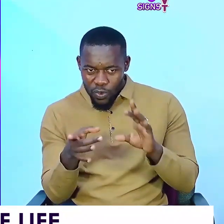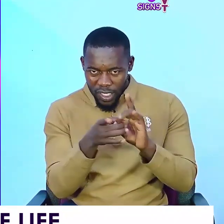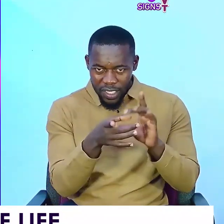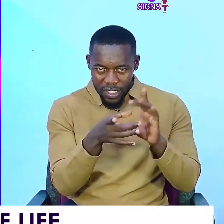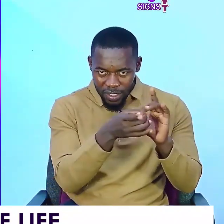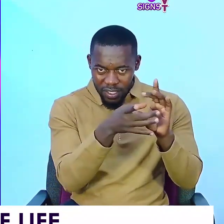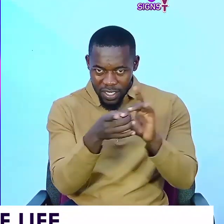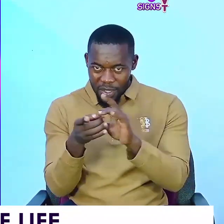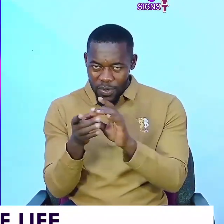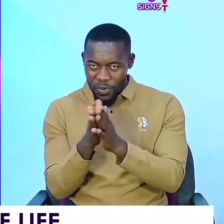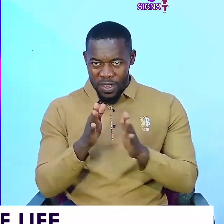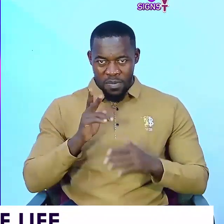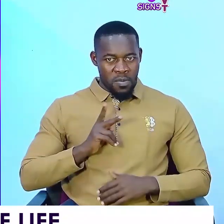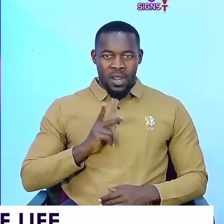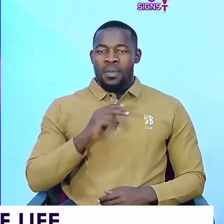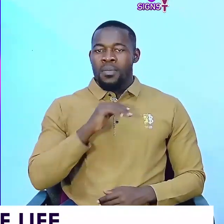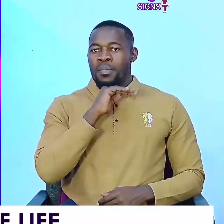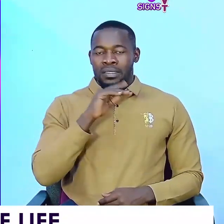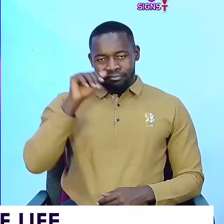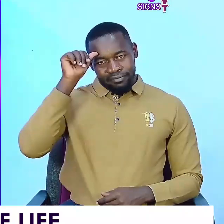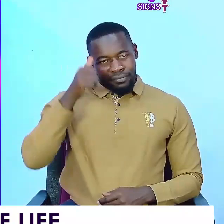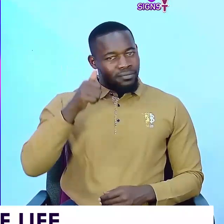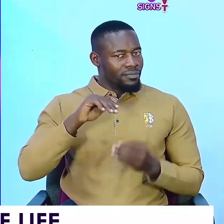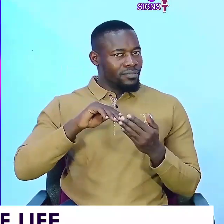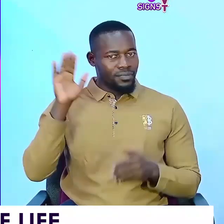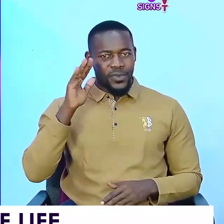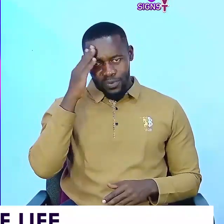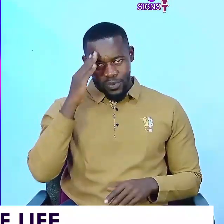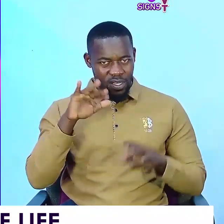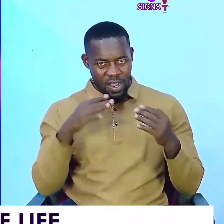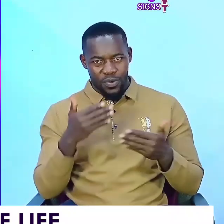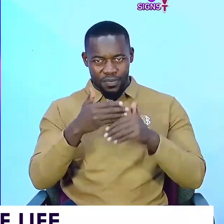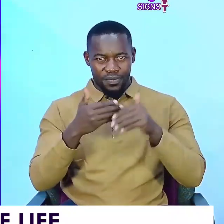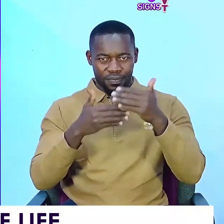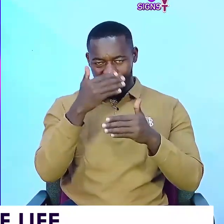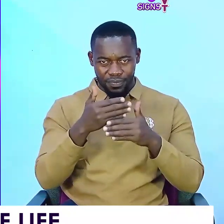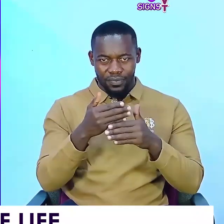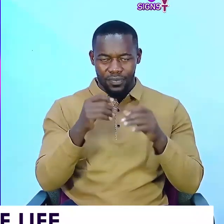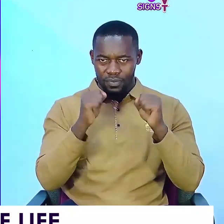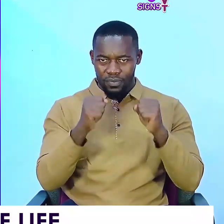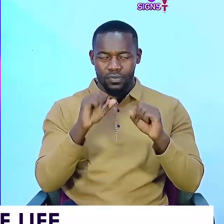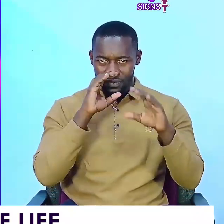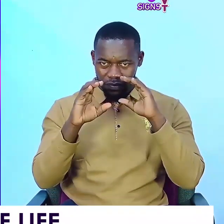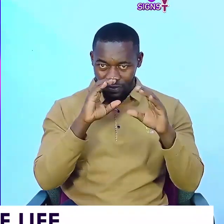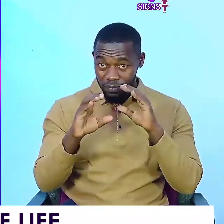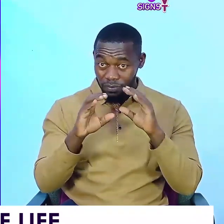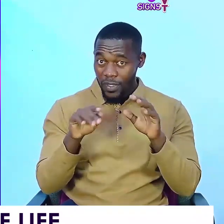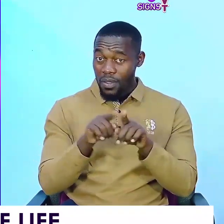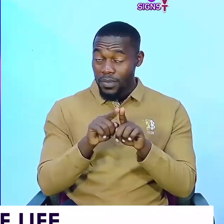And, he had his way with people, and I believe he was a great communicator. We have